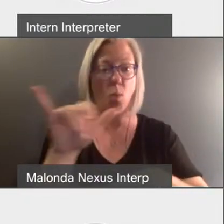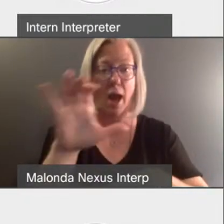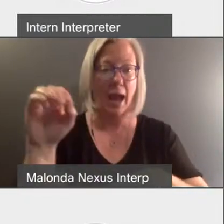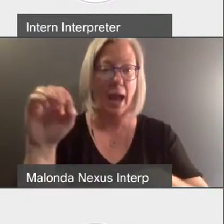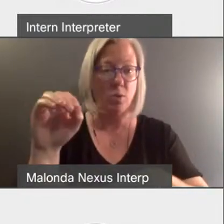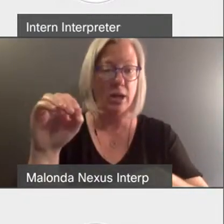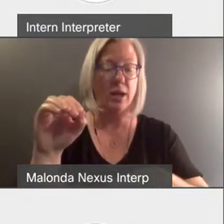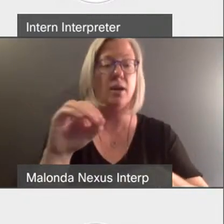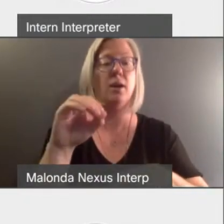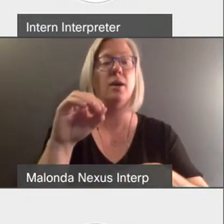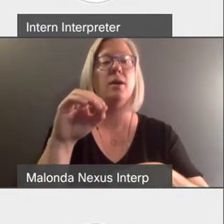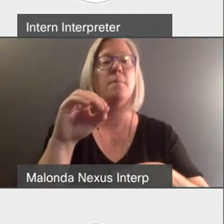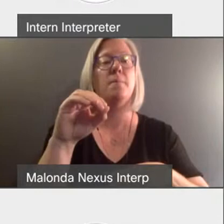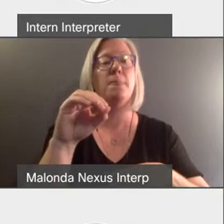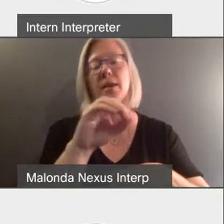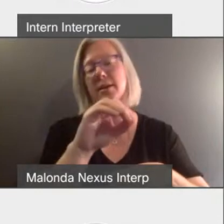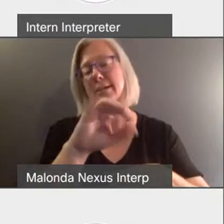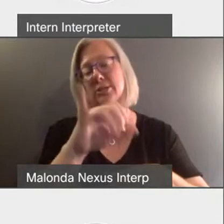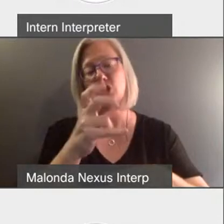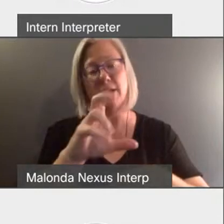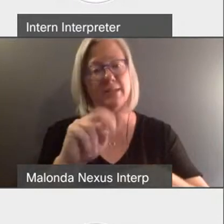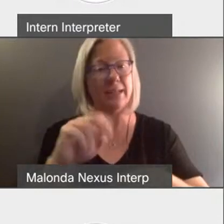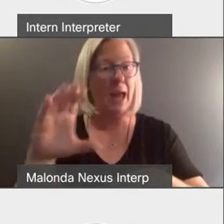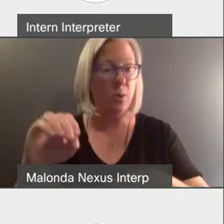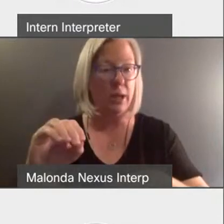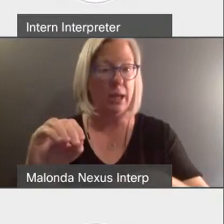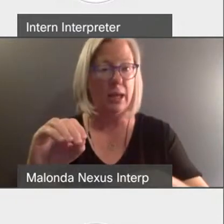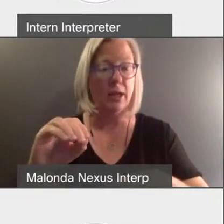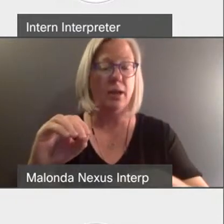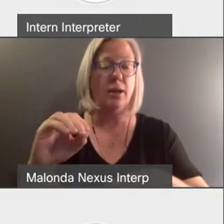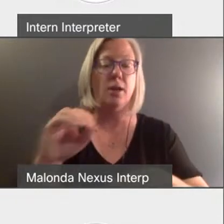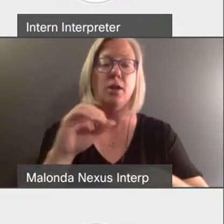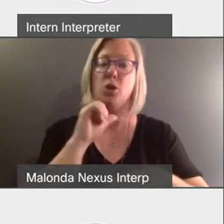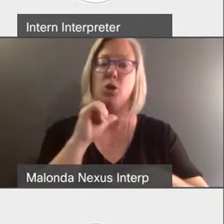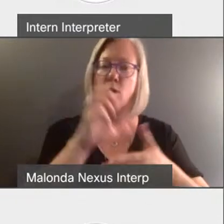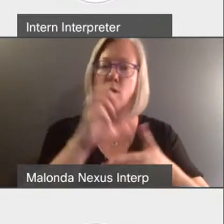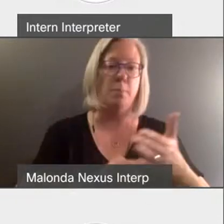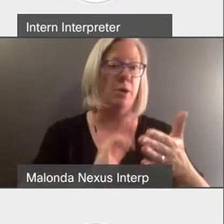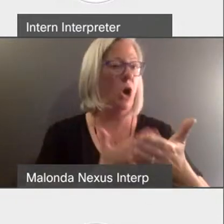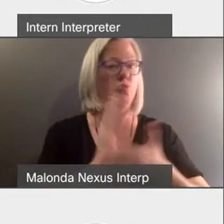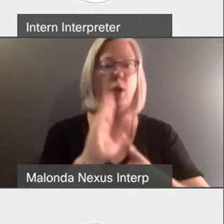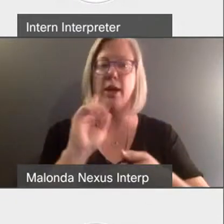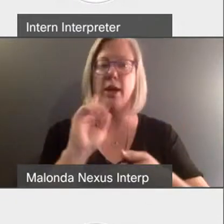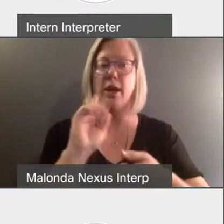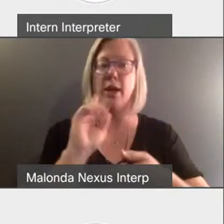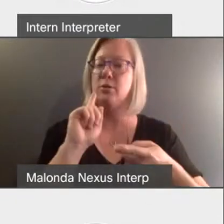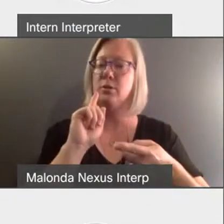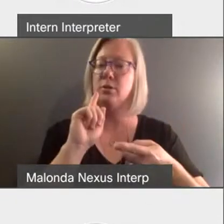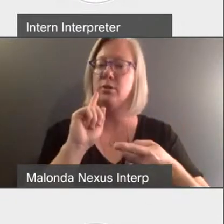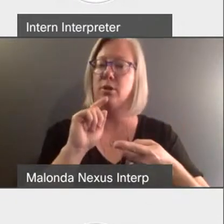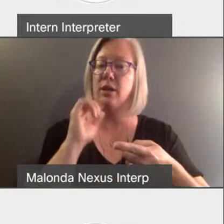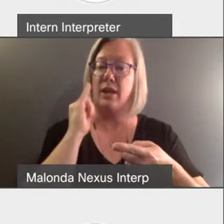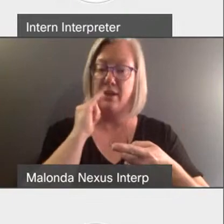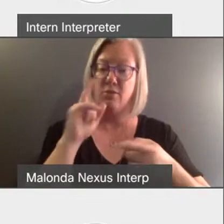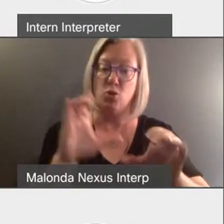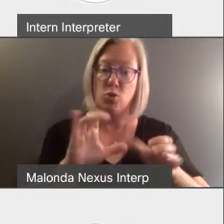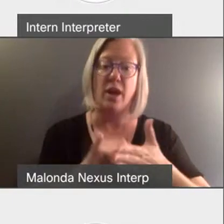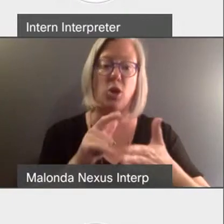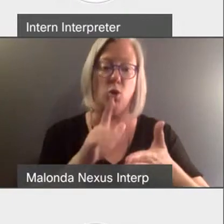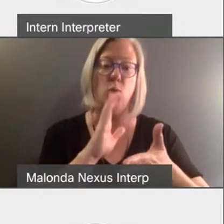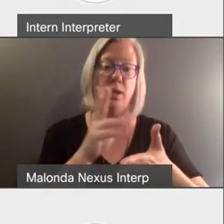County residents, care about our community and abridge our rights. Better believe you will hear us again. Thank you.